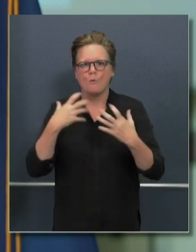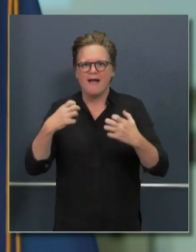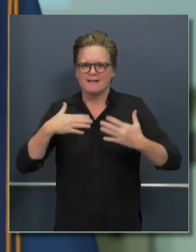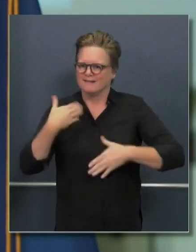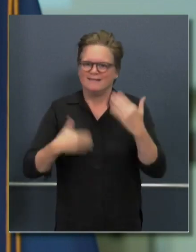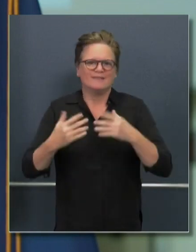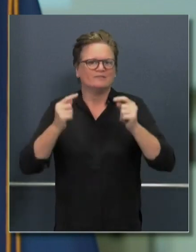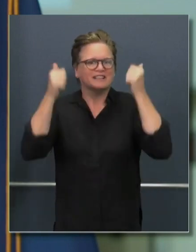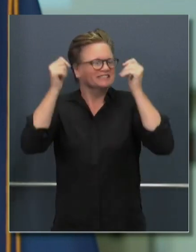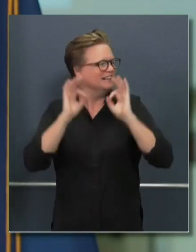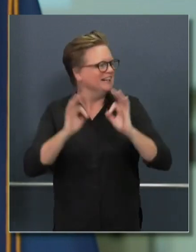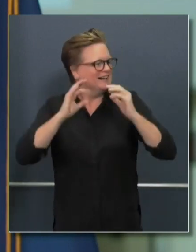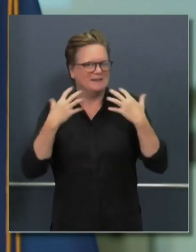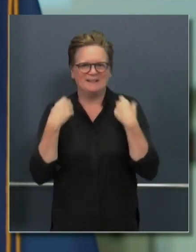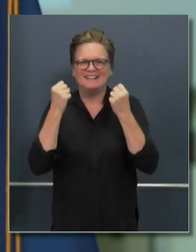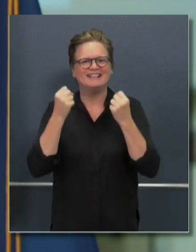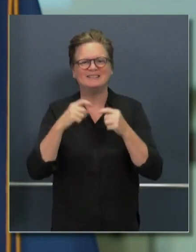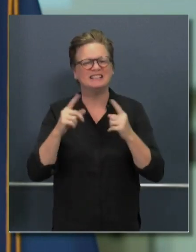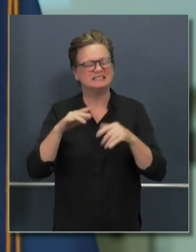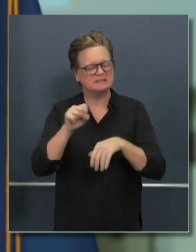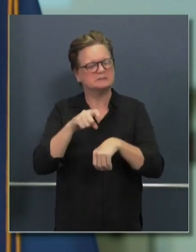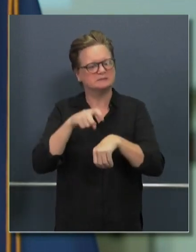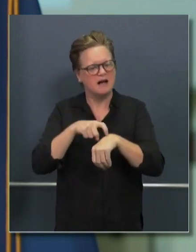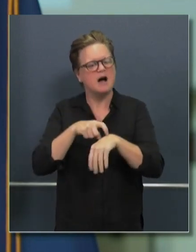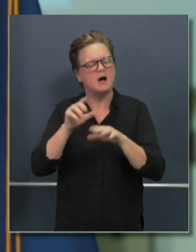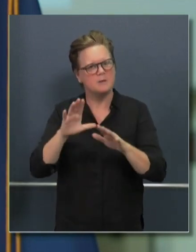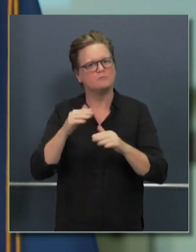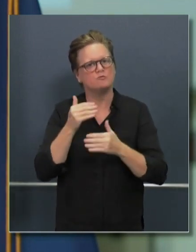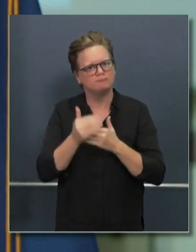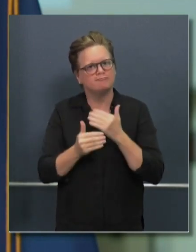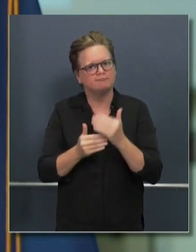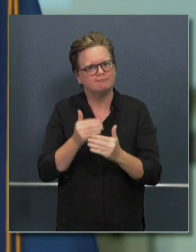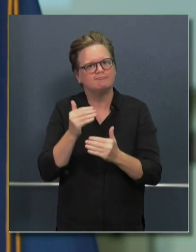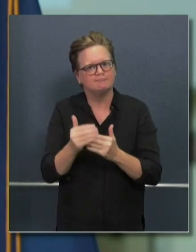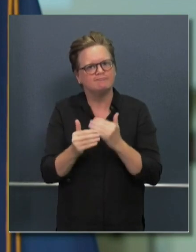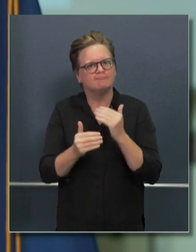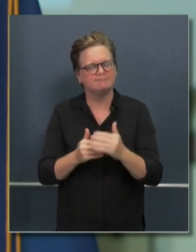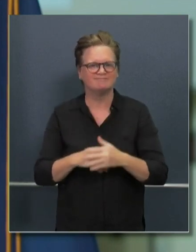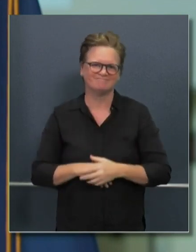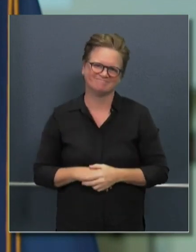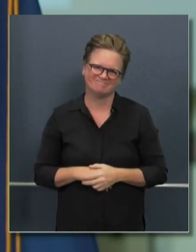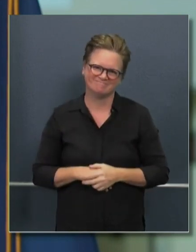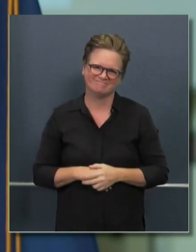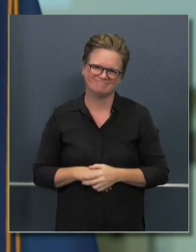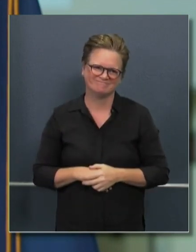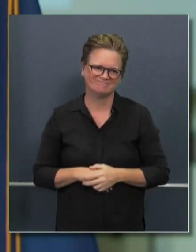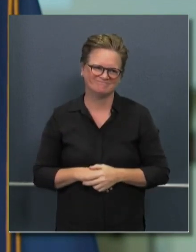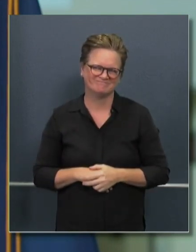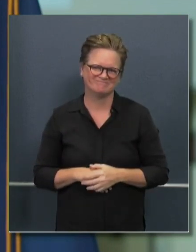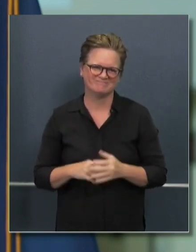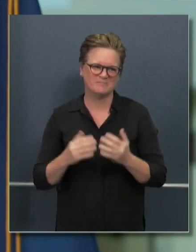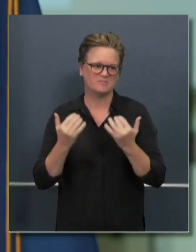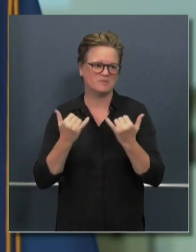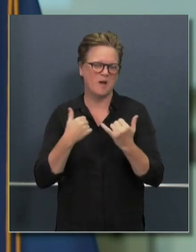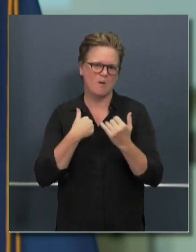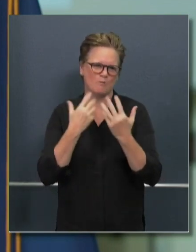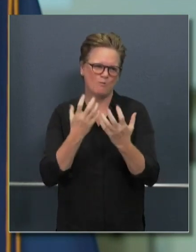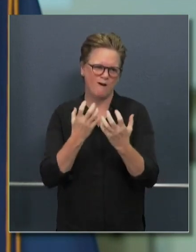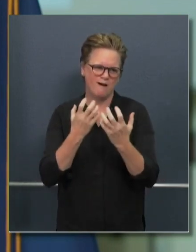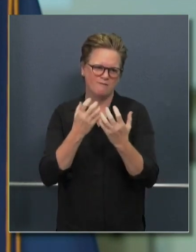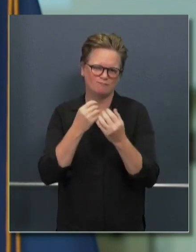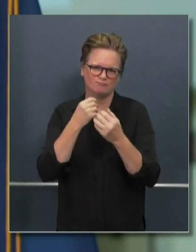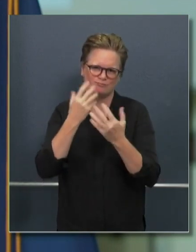we're pleased. And so let us make, in closing, a commitment to one another to recognize that this pandemic has not gone